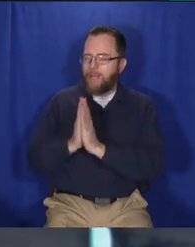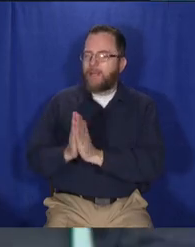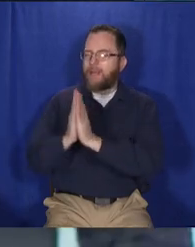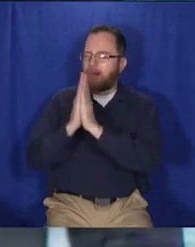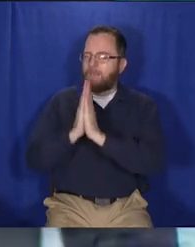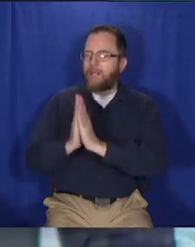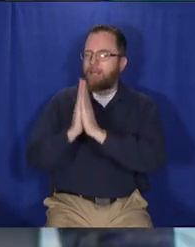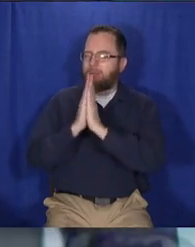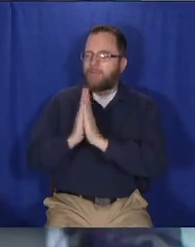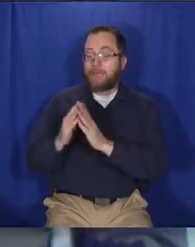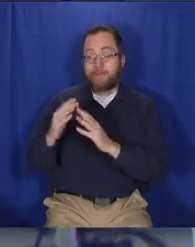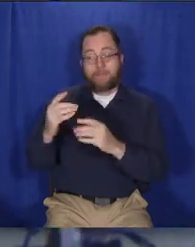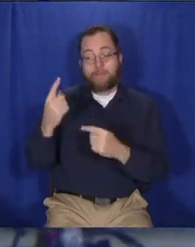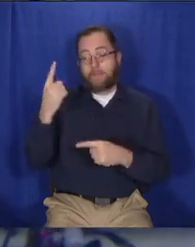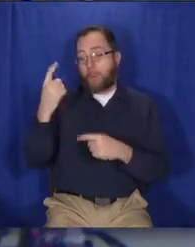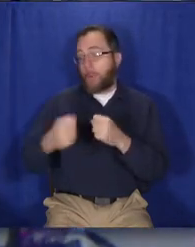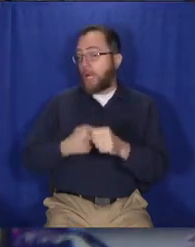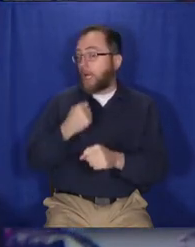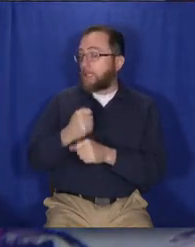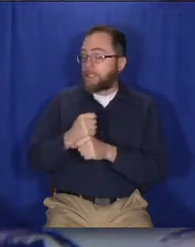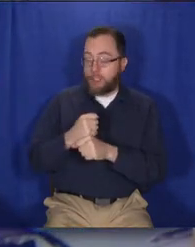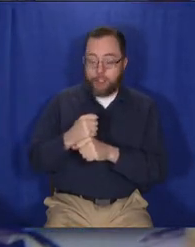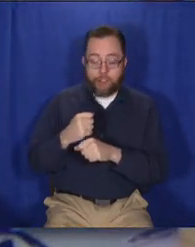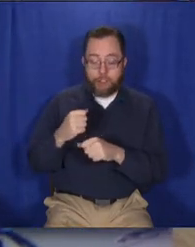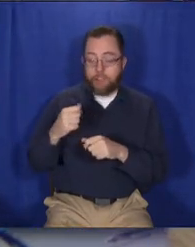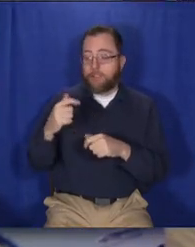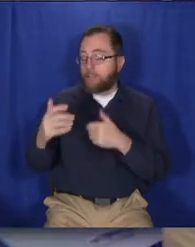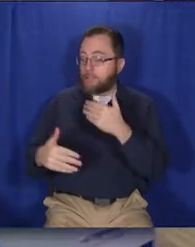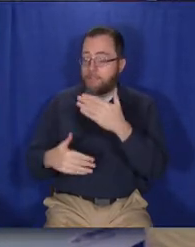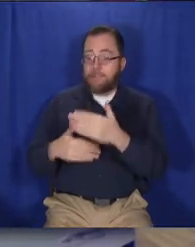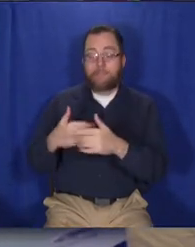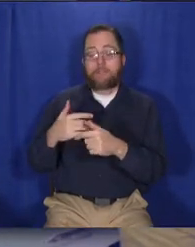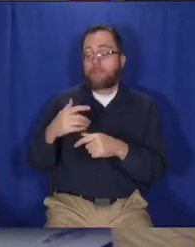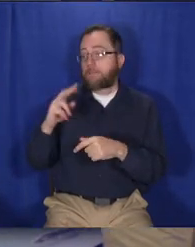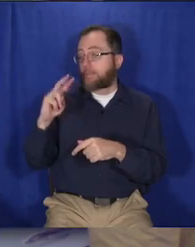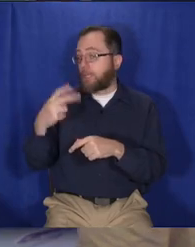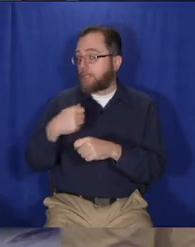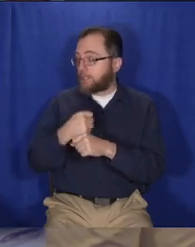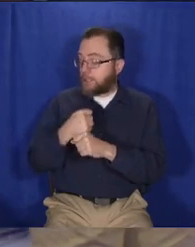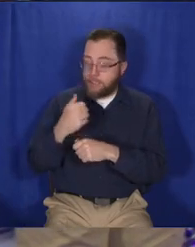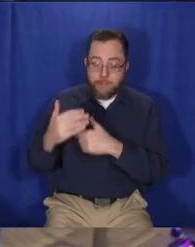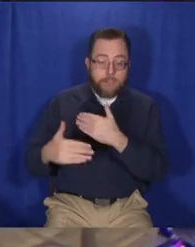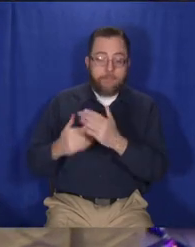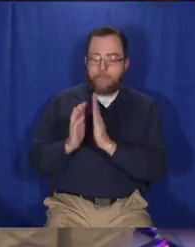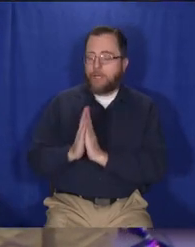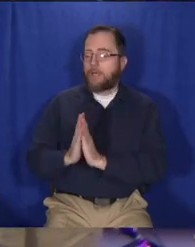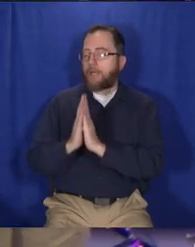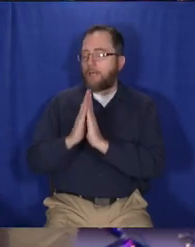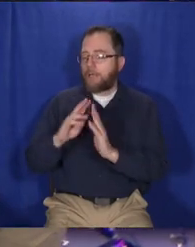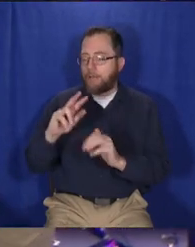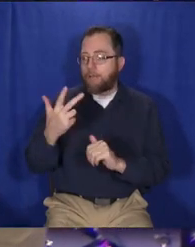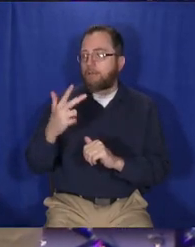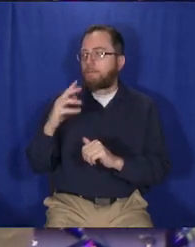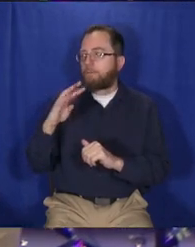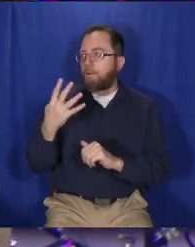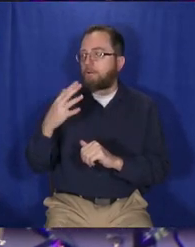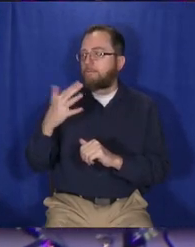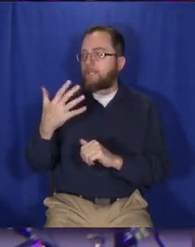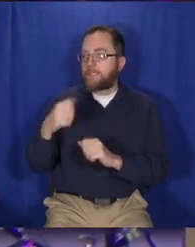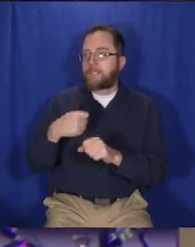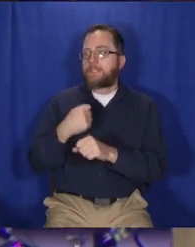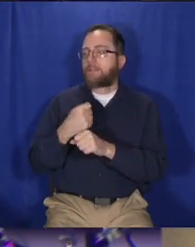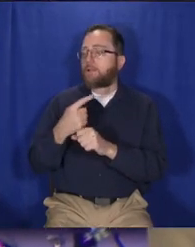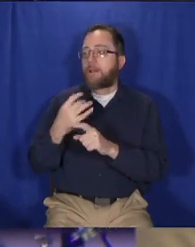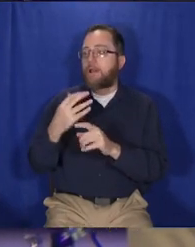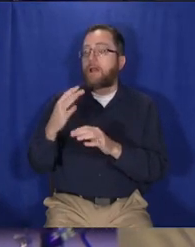that was just for like a year of the 9 years of the process, Lord. And so what we see on this stage right now is your hand